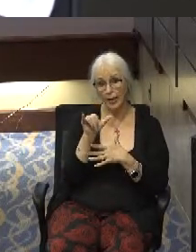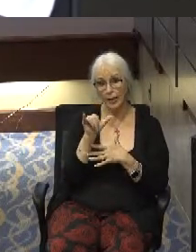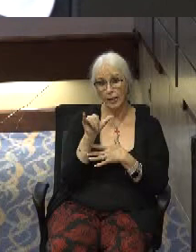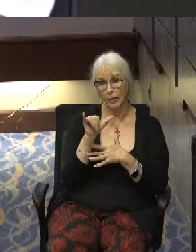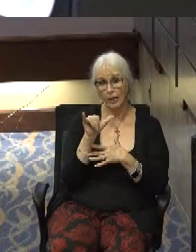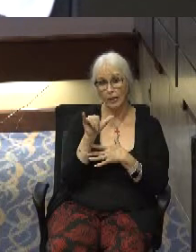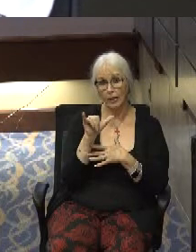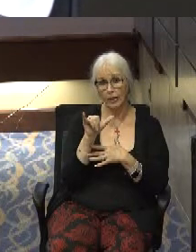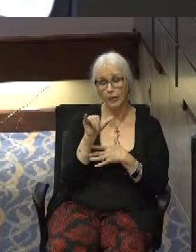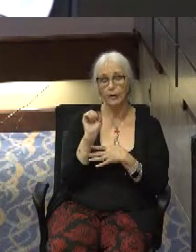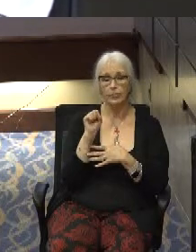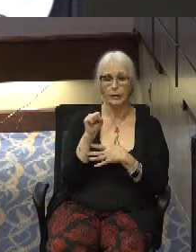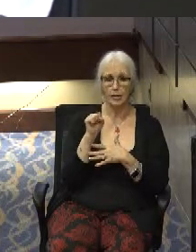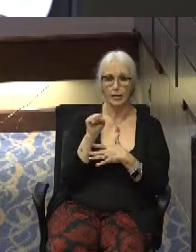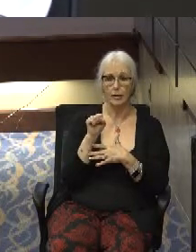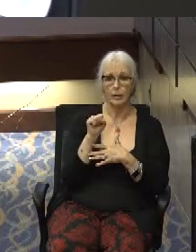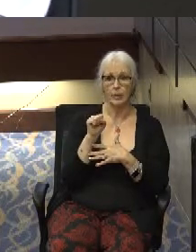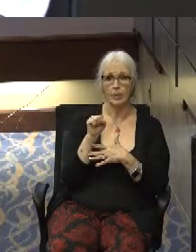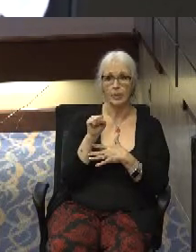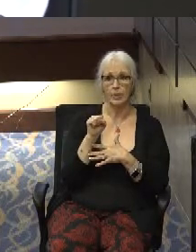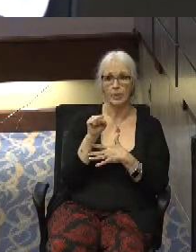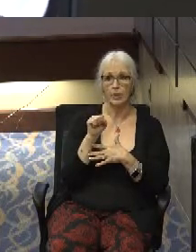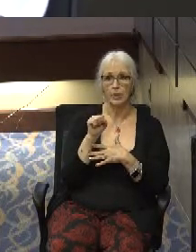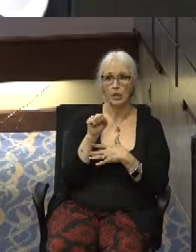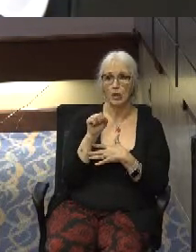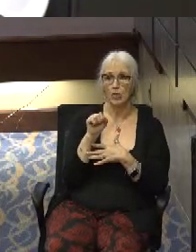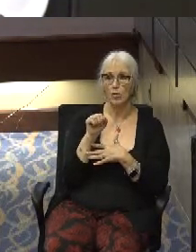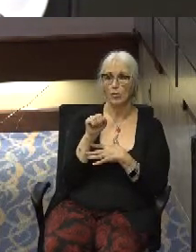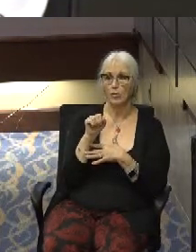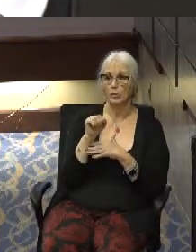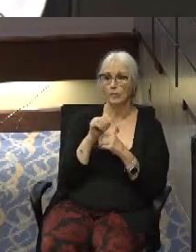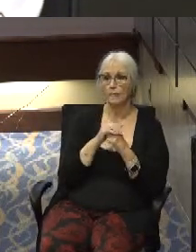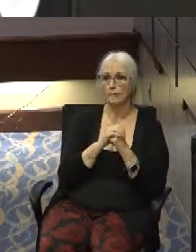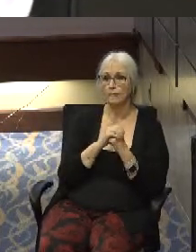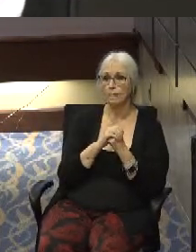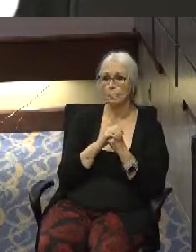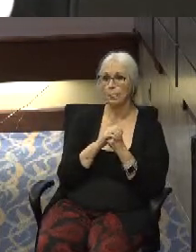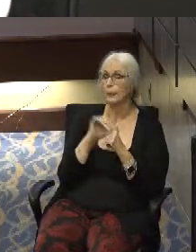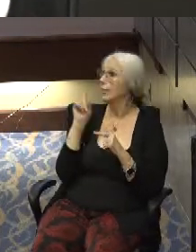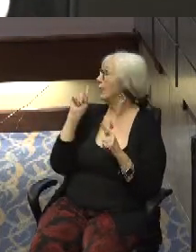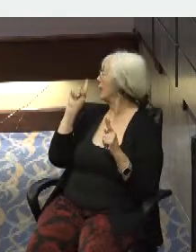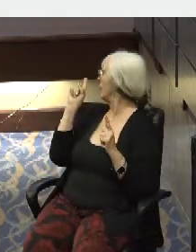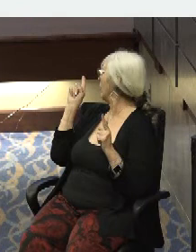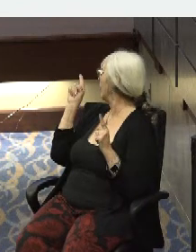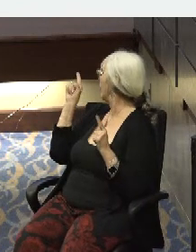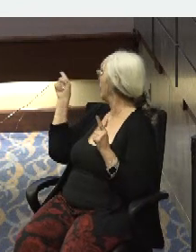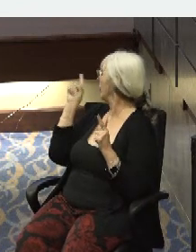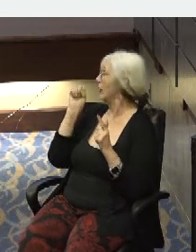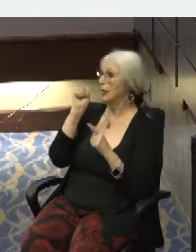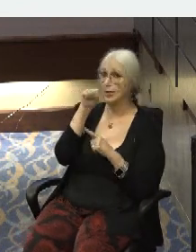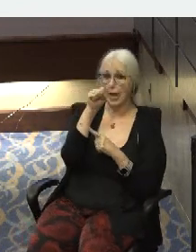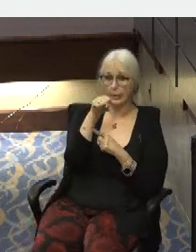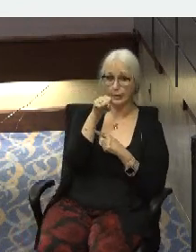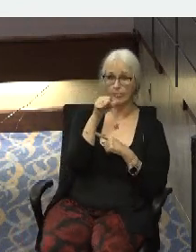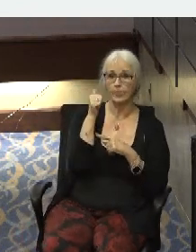1 another more, one. rather. The one that has the zoning of the property. Right, that one. Mm-hmm.